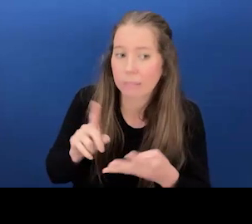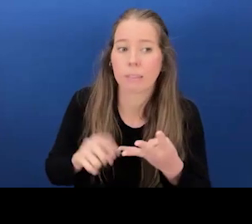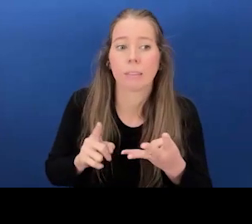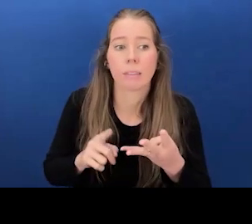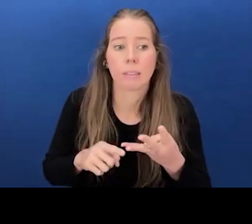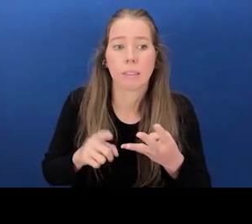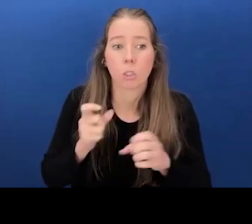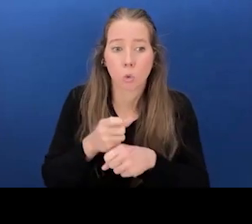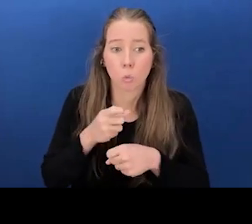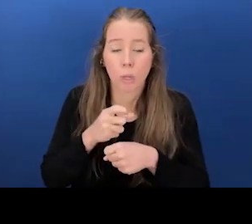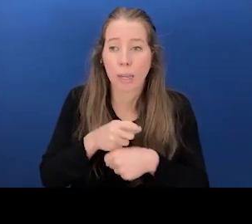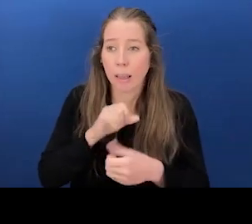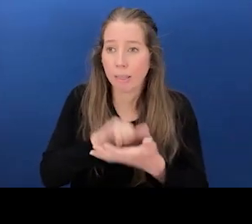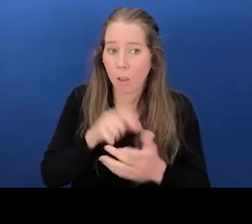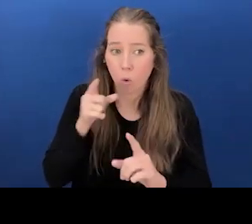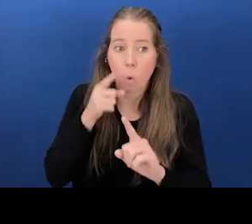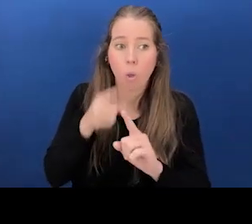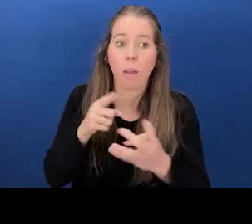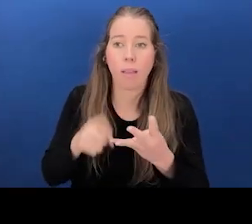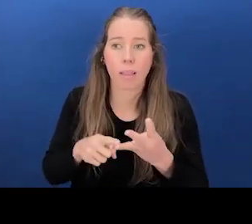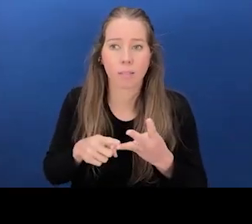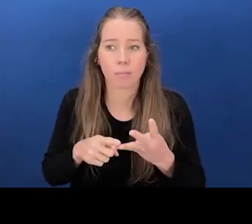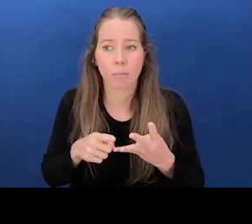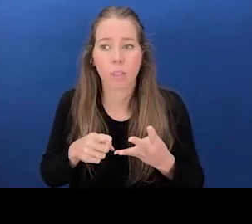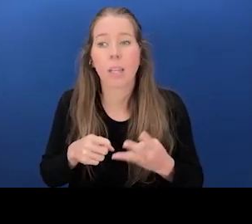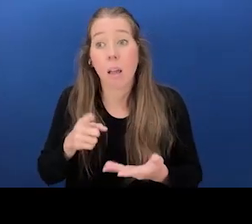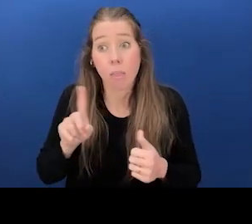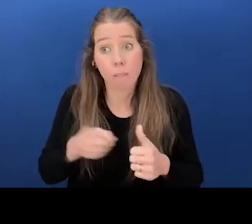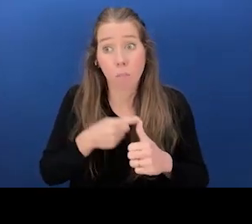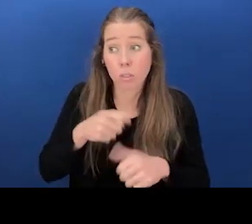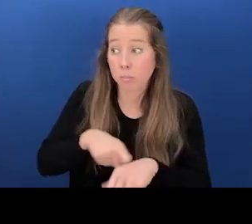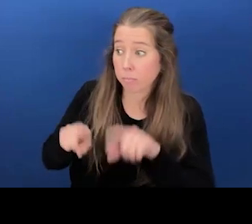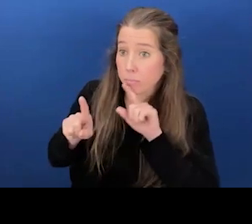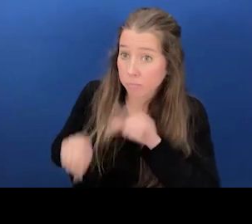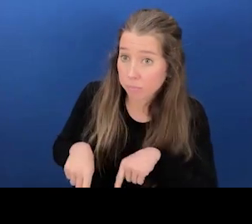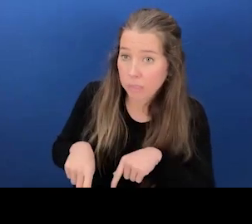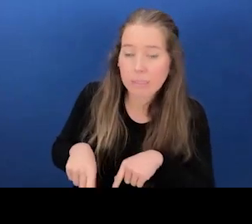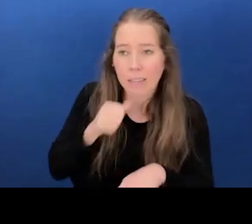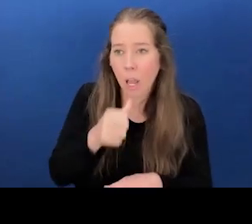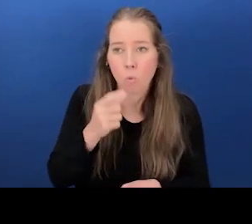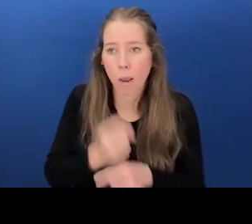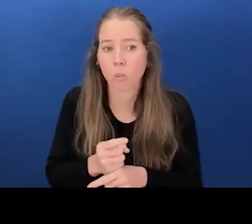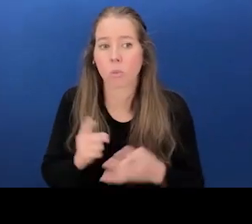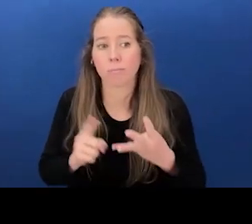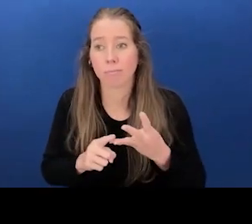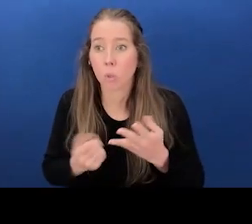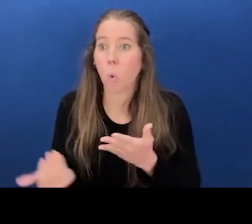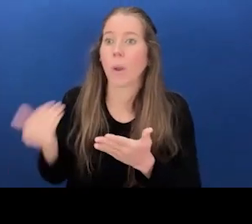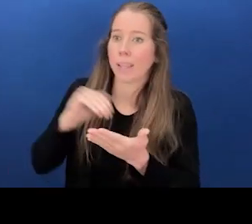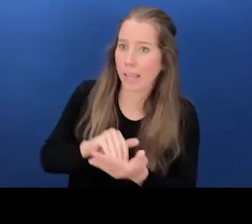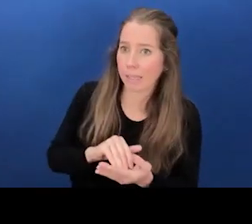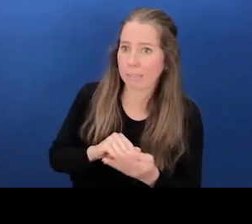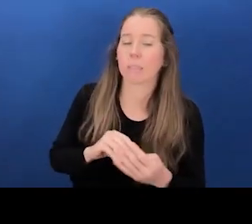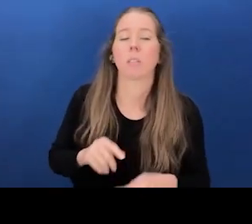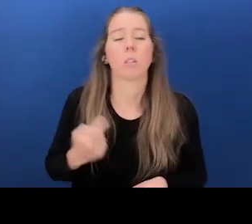goal look like? And then iterate, because the first time it does it, it won't be right. Iterate, go back over the process. And we're going to look at how an